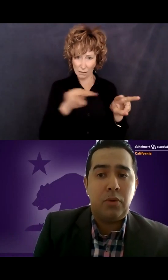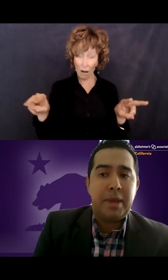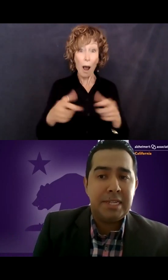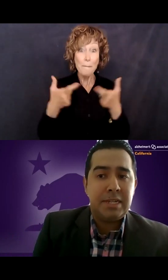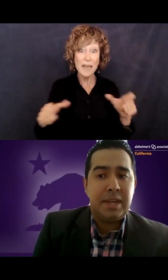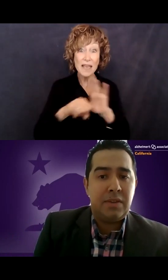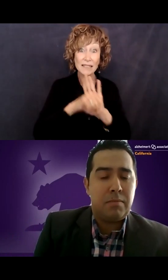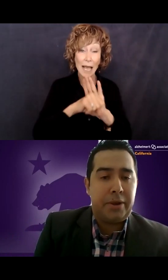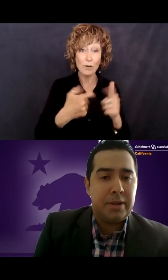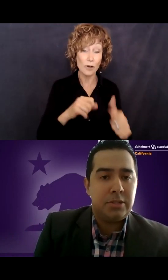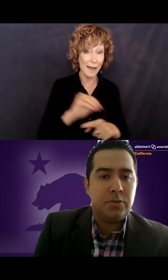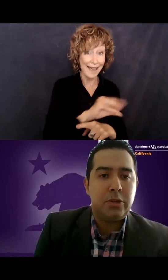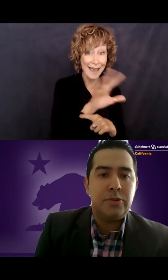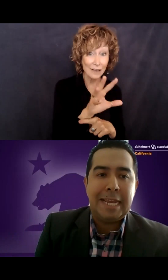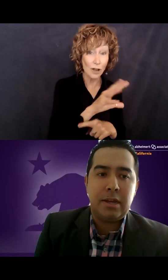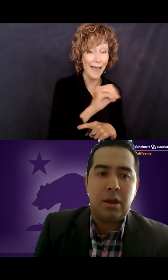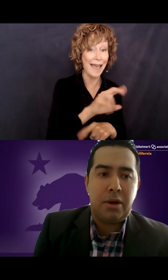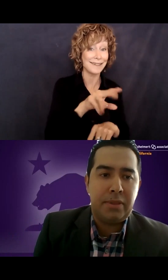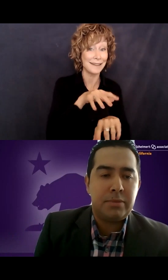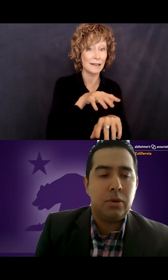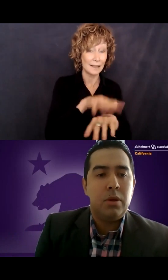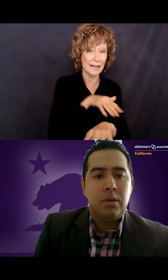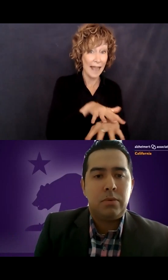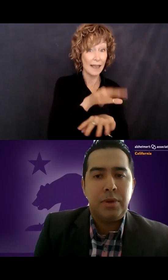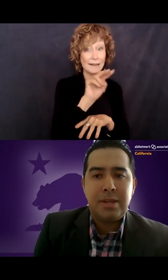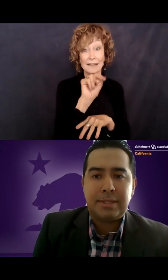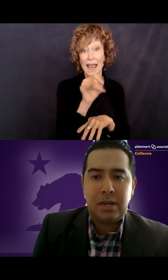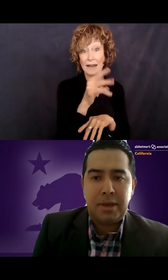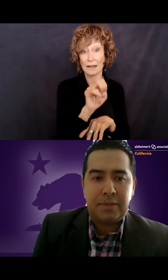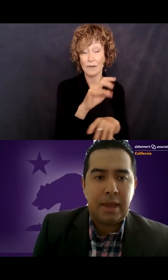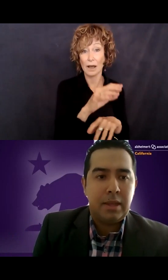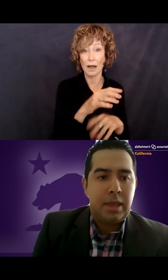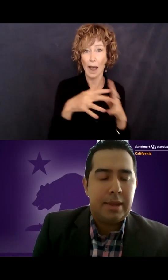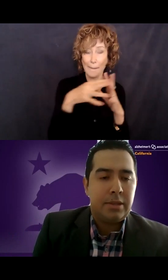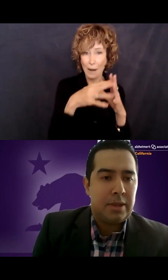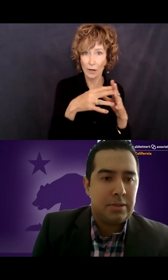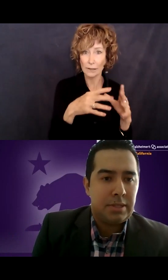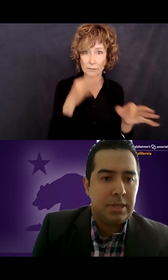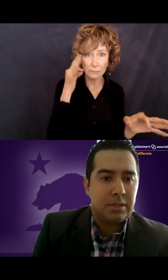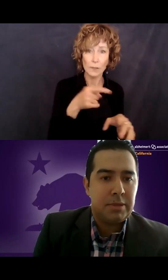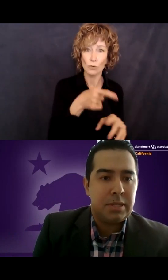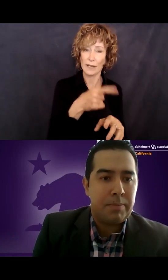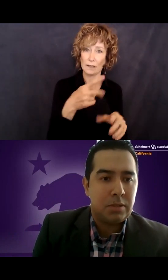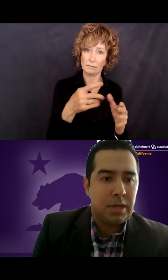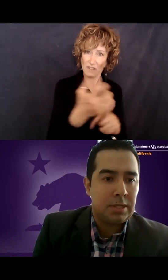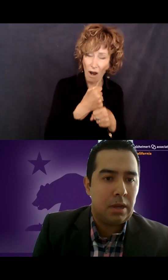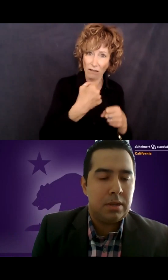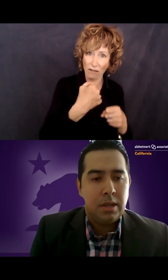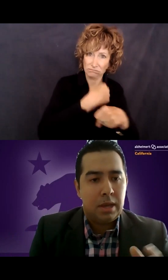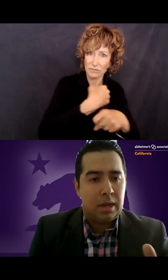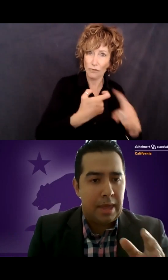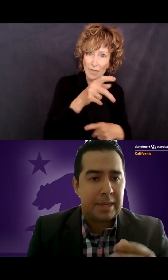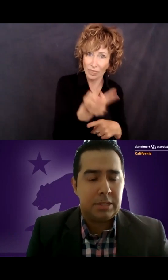sample from Asian and Native Americans to include data on them. So we're really excited about that. And as you can see here, some of the topics we touched